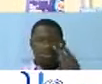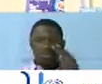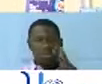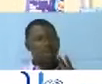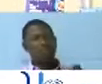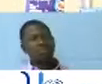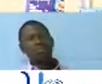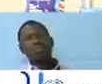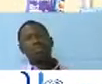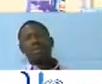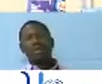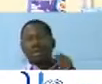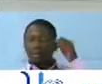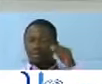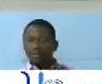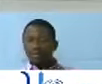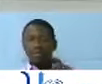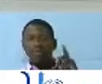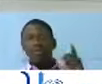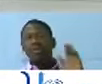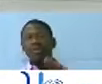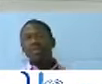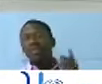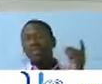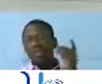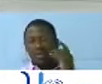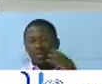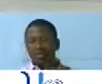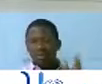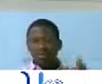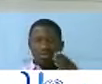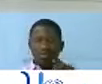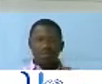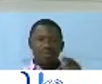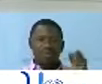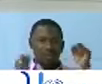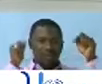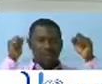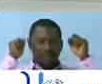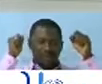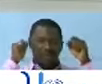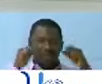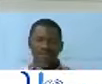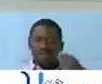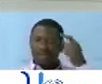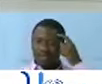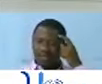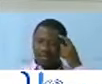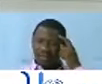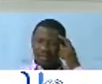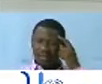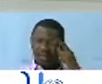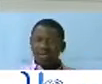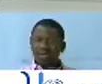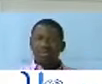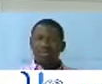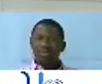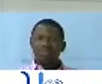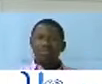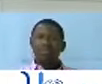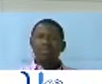I remember this particular day we were supposed to have the strike, and I proposed that how about we rent a